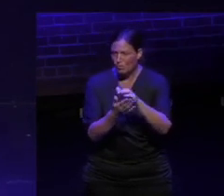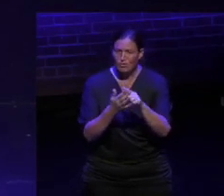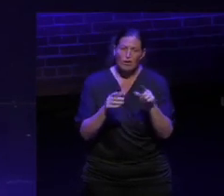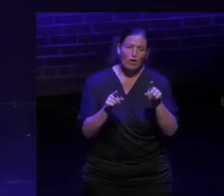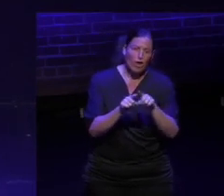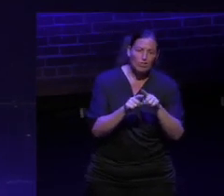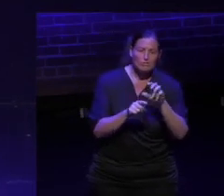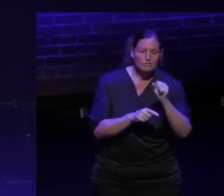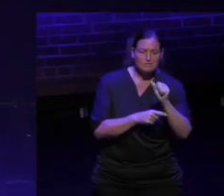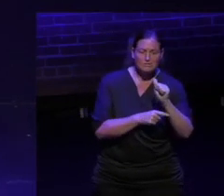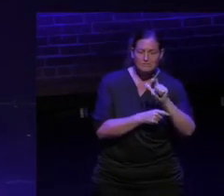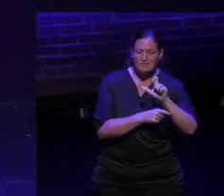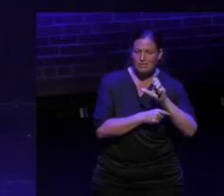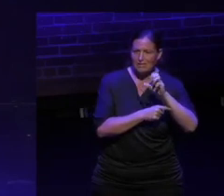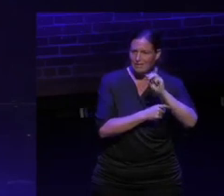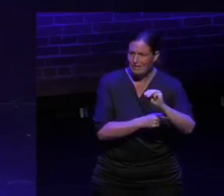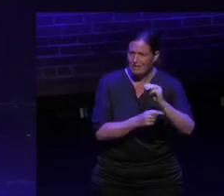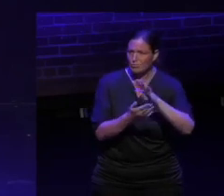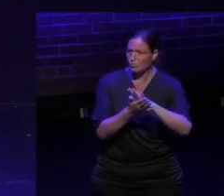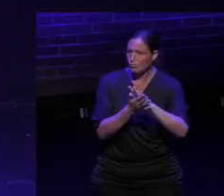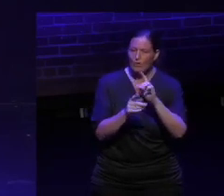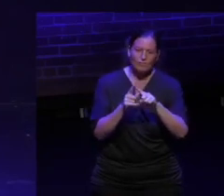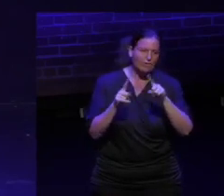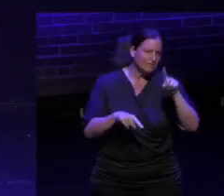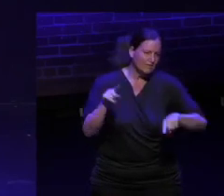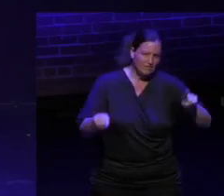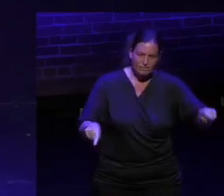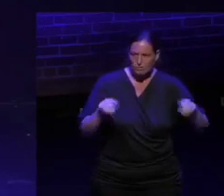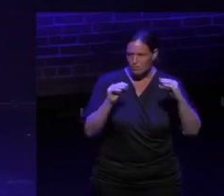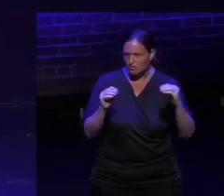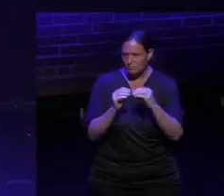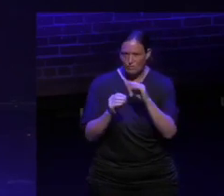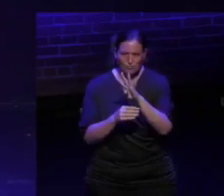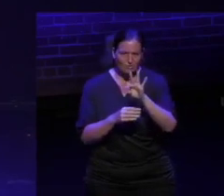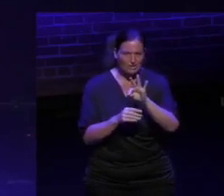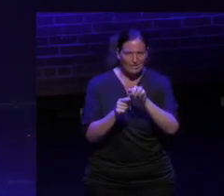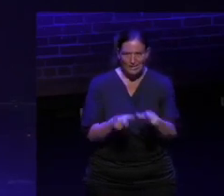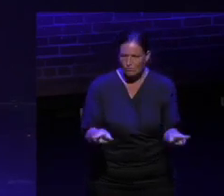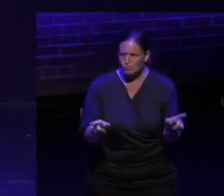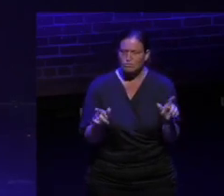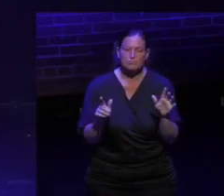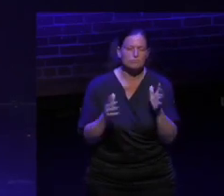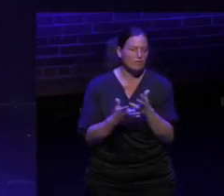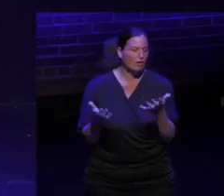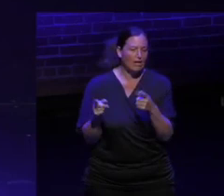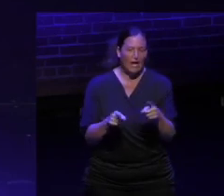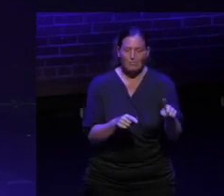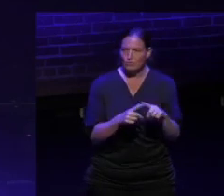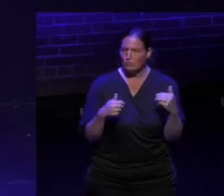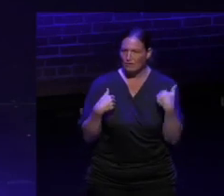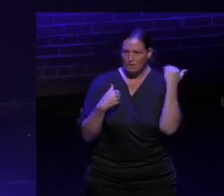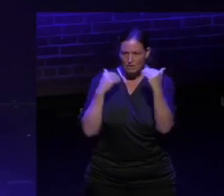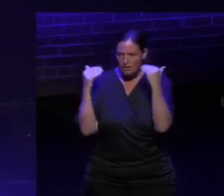the Salem School Committee. Salem is a gateway city, very diverse. We teach in over 49 languages. Like, there's a lot happening right now with young adults,